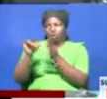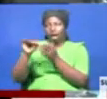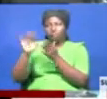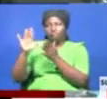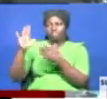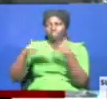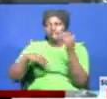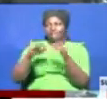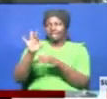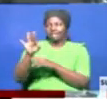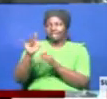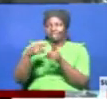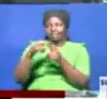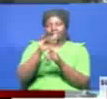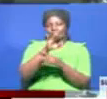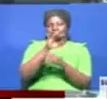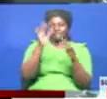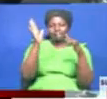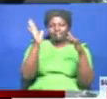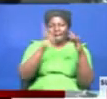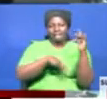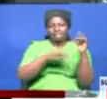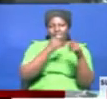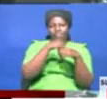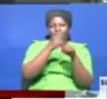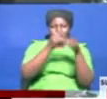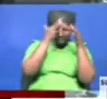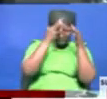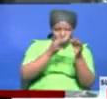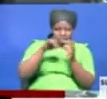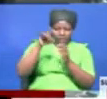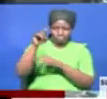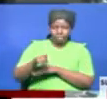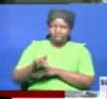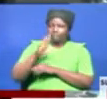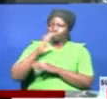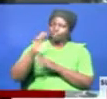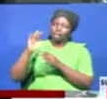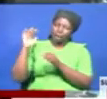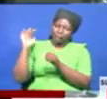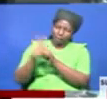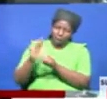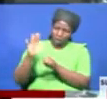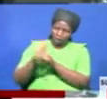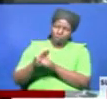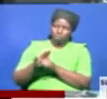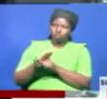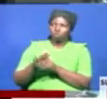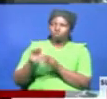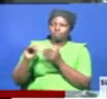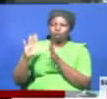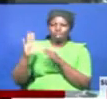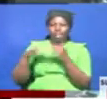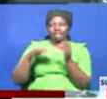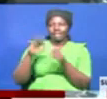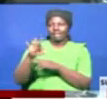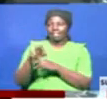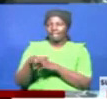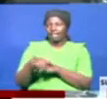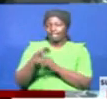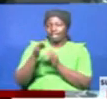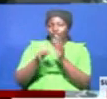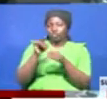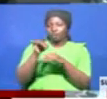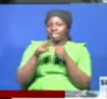then 3 can't make a decision. It must be a majority, you're not just 3. If you are 7, in other words, which now they